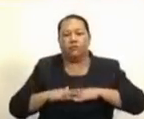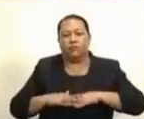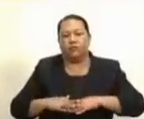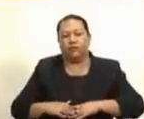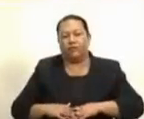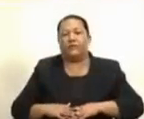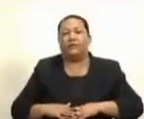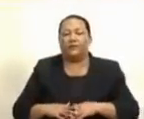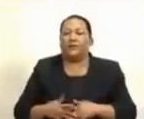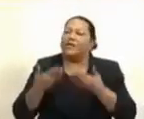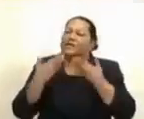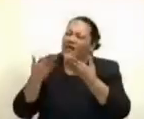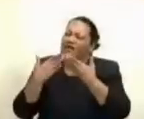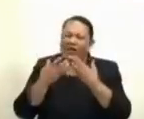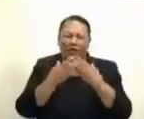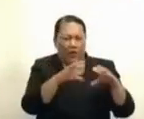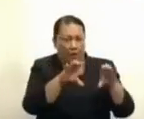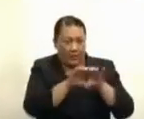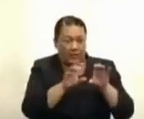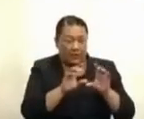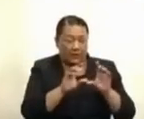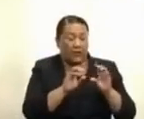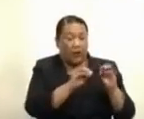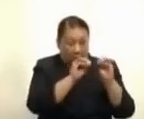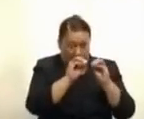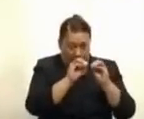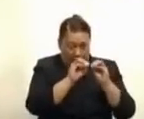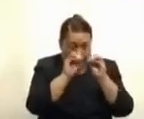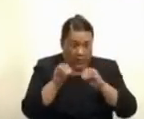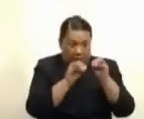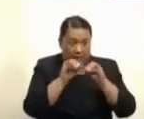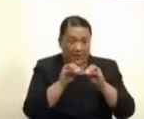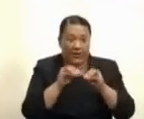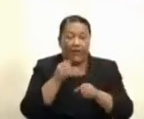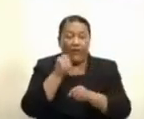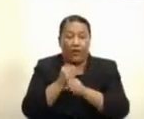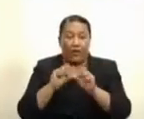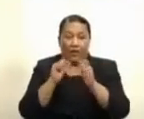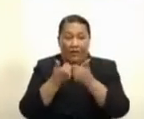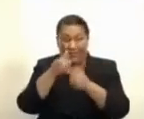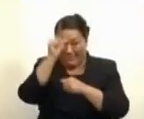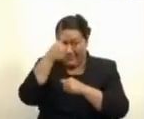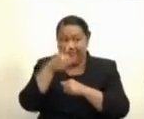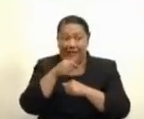the request from the Methodist Church to put on this